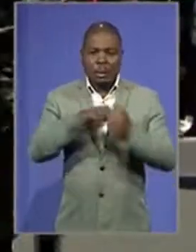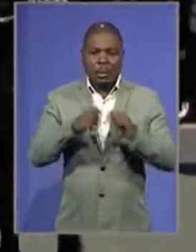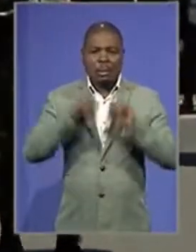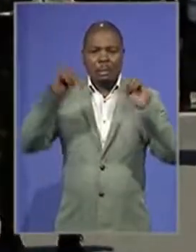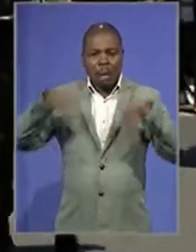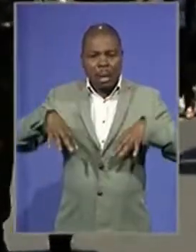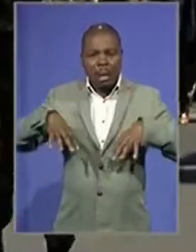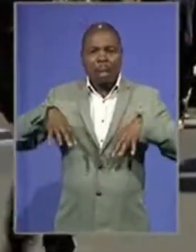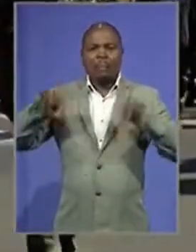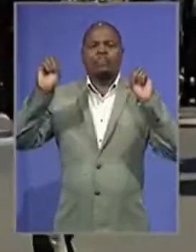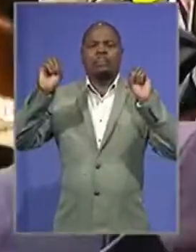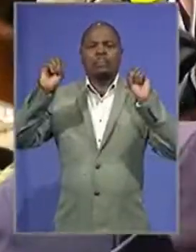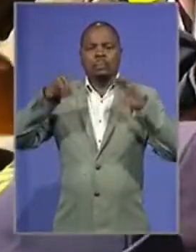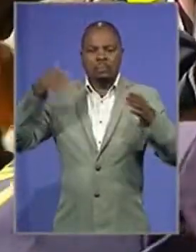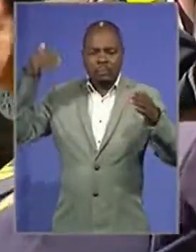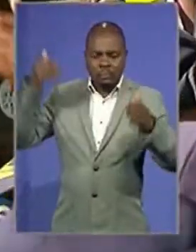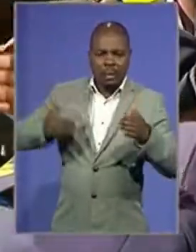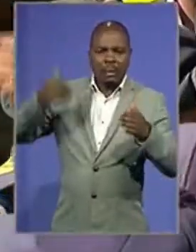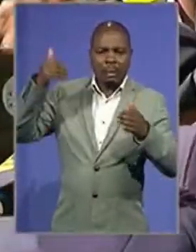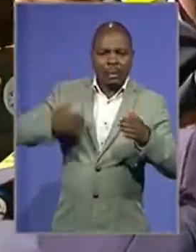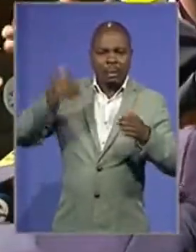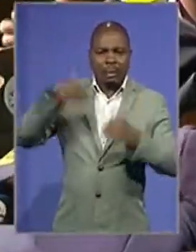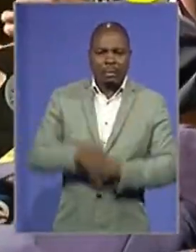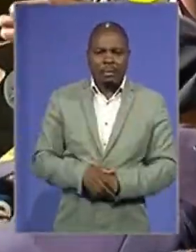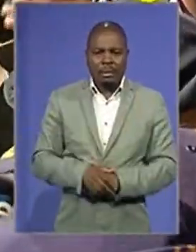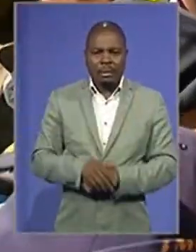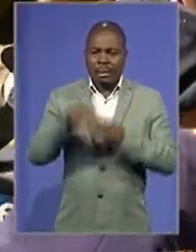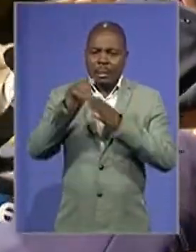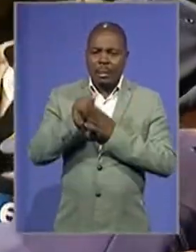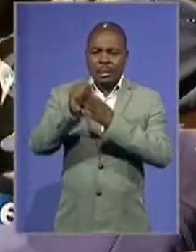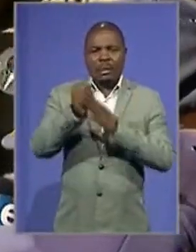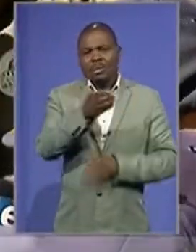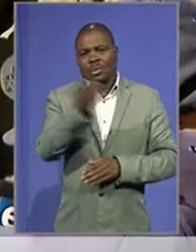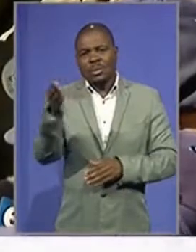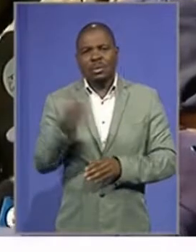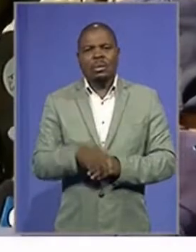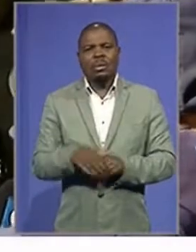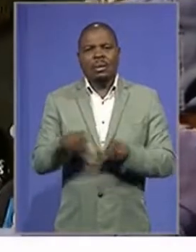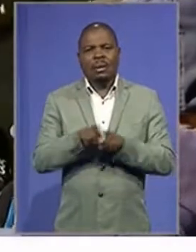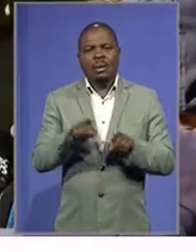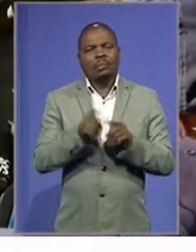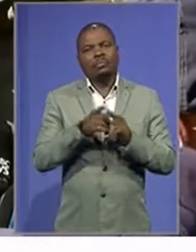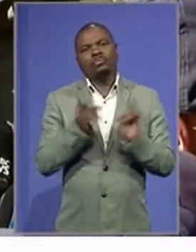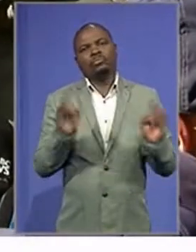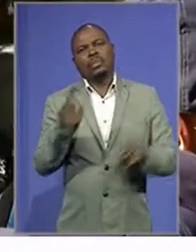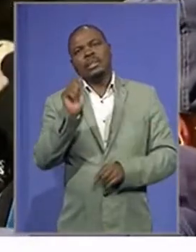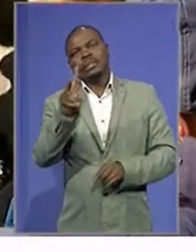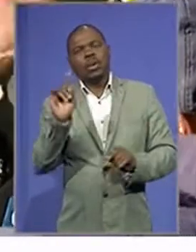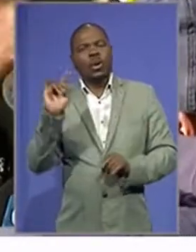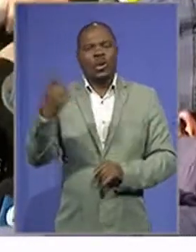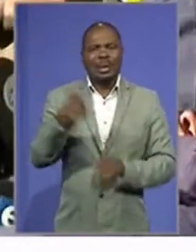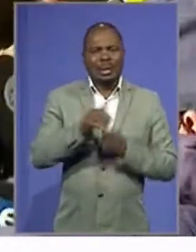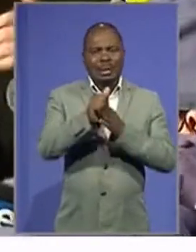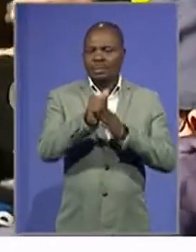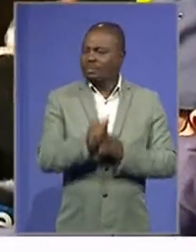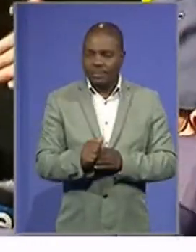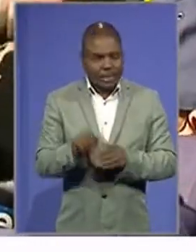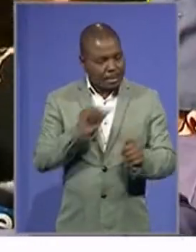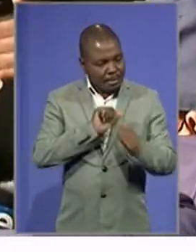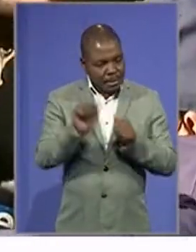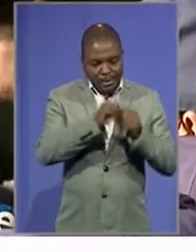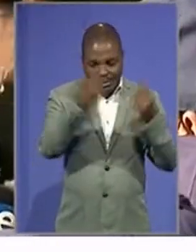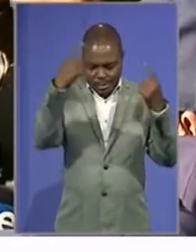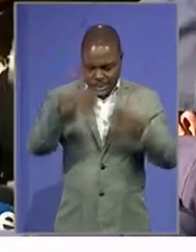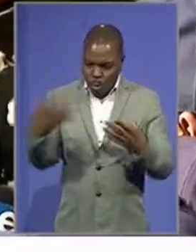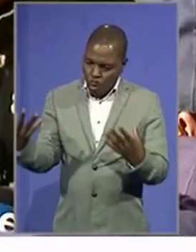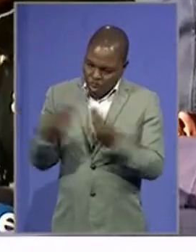kgaoha ha motlakase. They are tired of being led by leaders who lead them from TV screens and radio stations. You need to come and be part